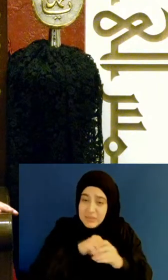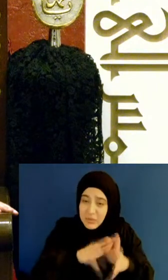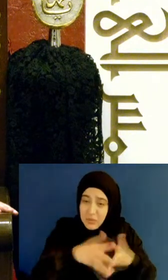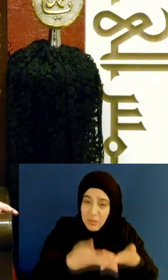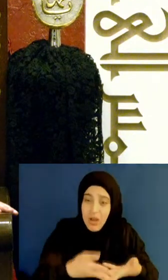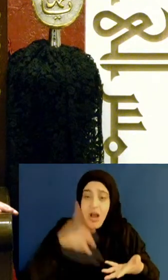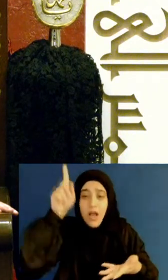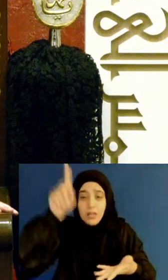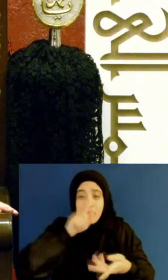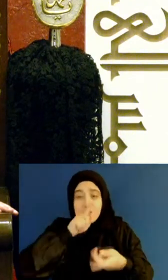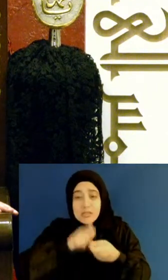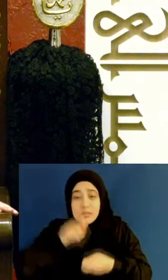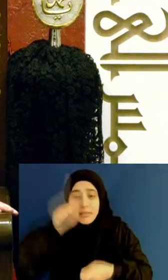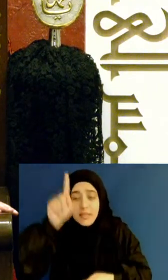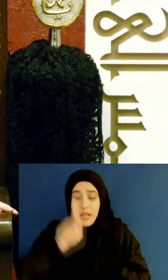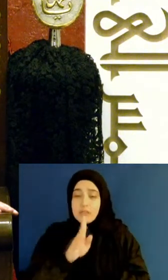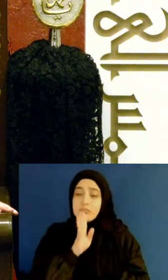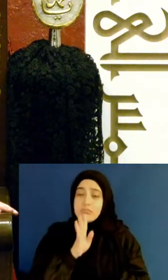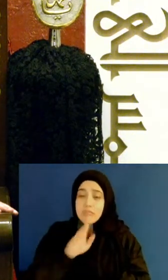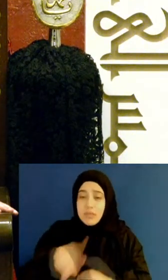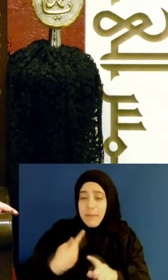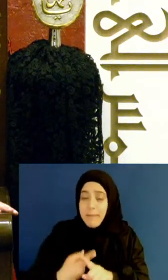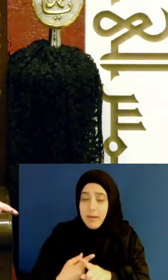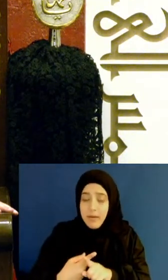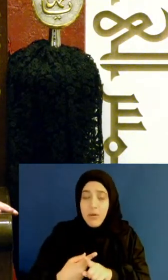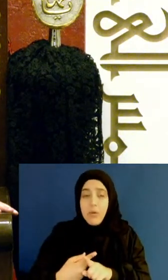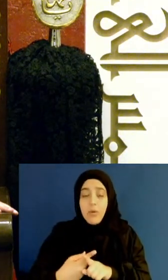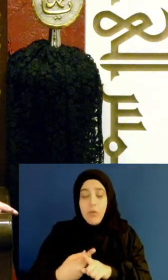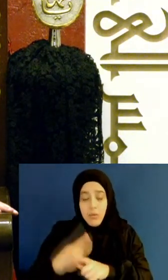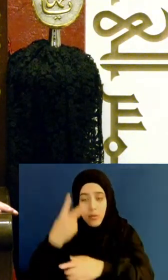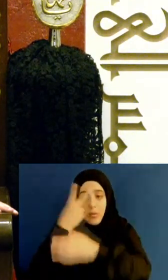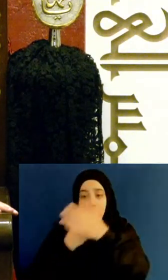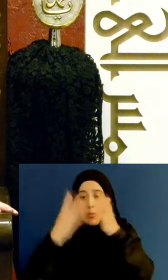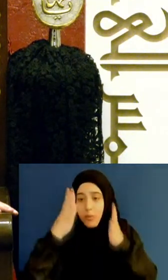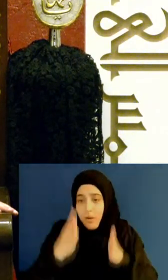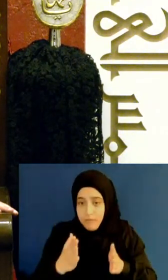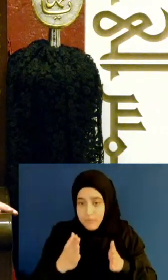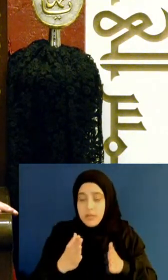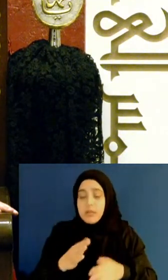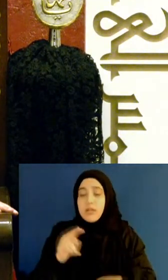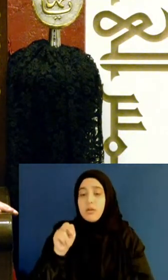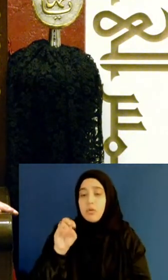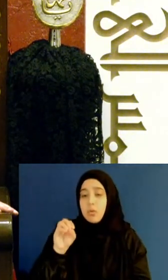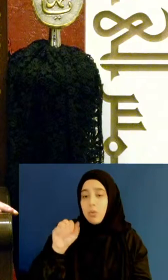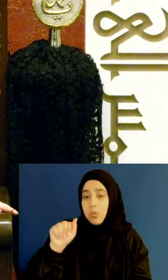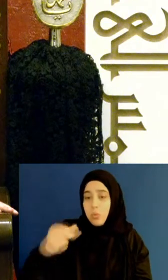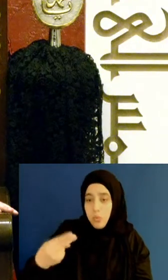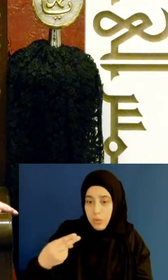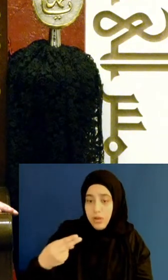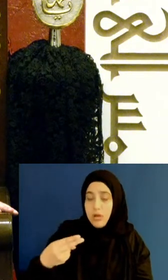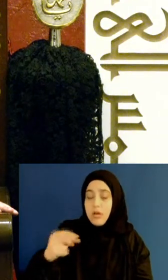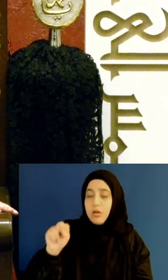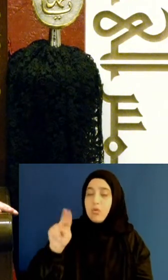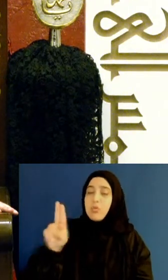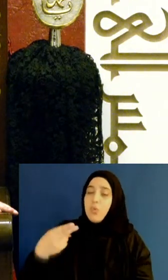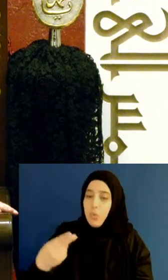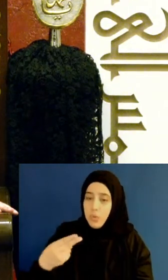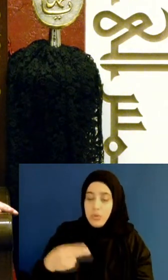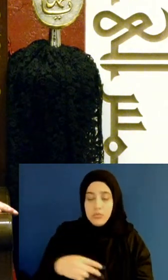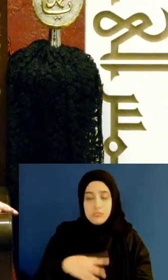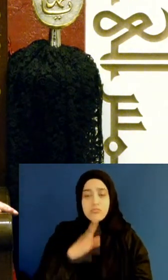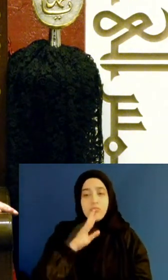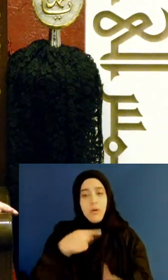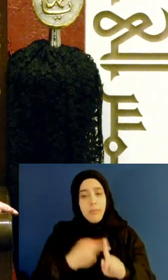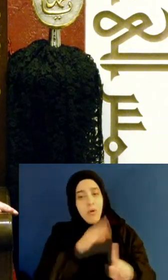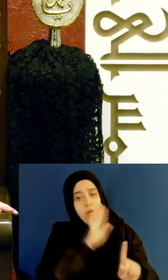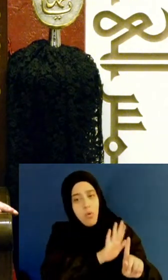about the prophethood of Nabiullah Nuh. And you find that the dhikr of Nabiullah